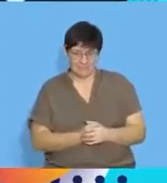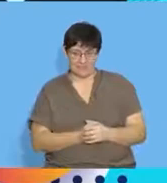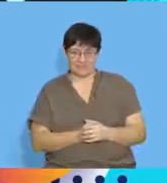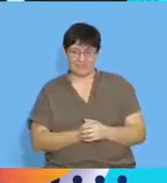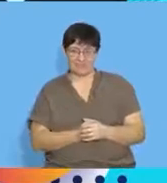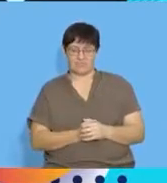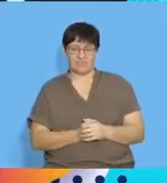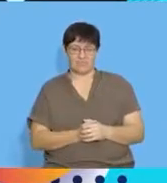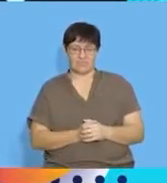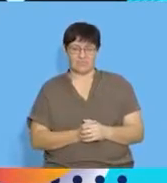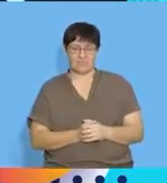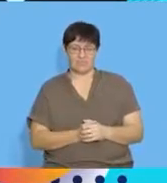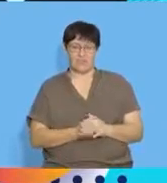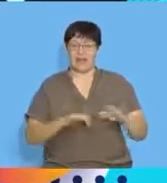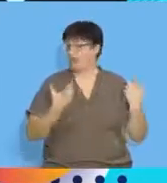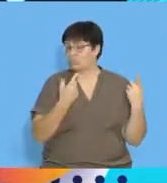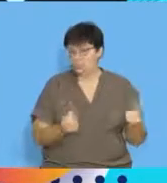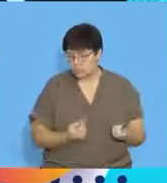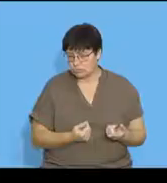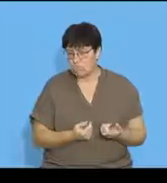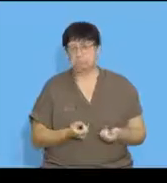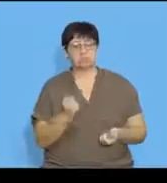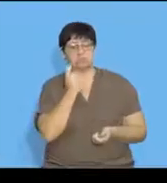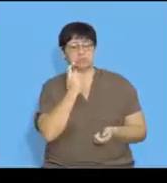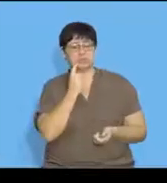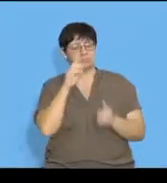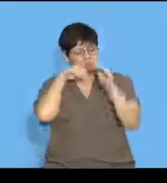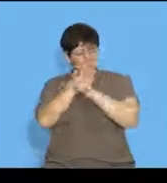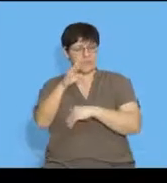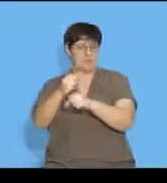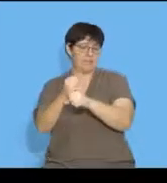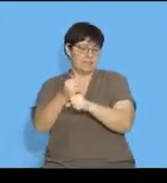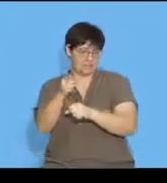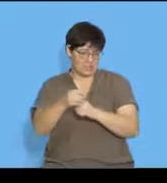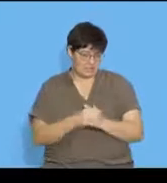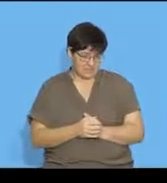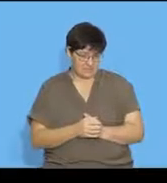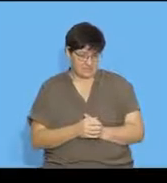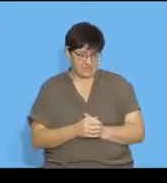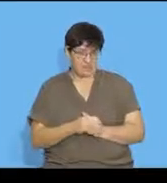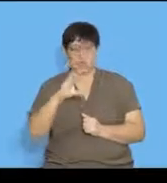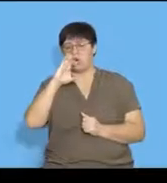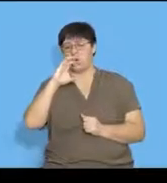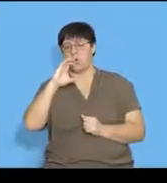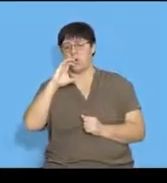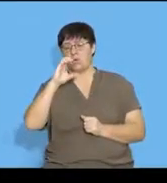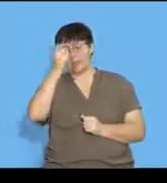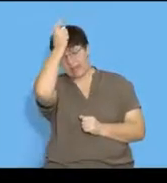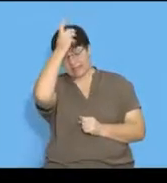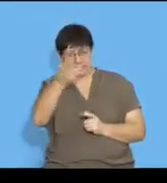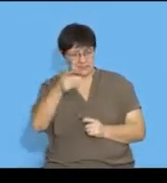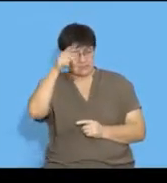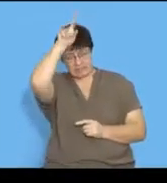Now, what you do, right, a simple thing, again, you go to a chemist, you go to Clicks, right, you can even go to any kind